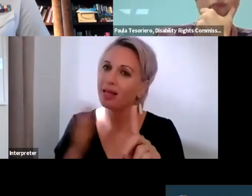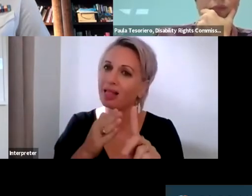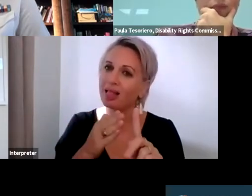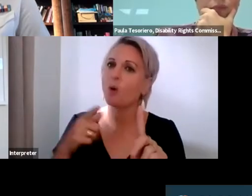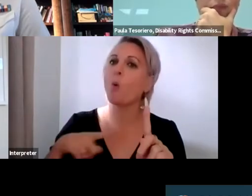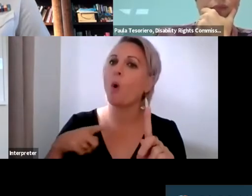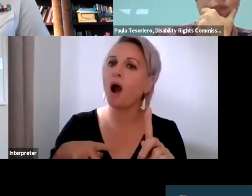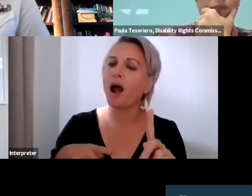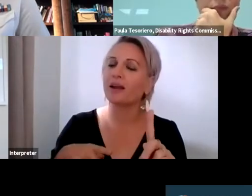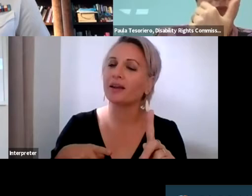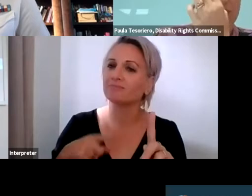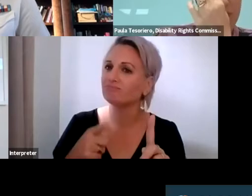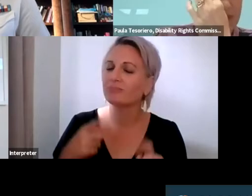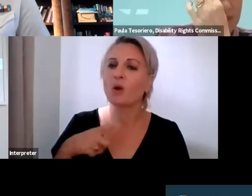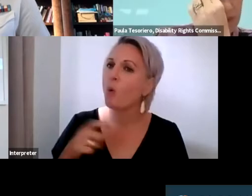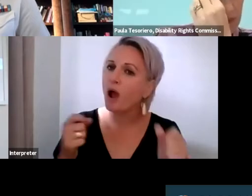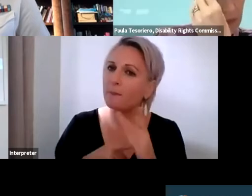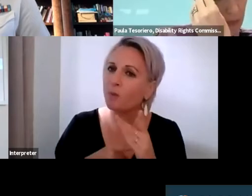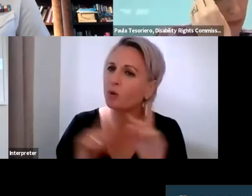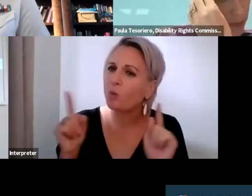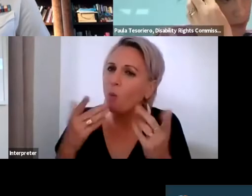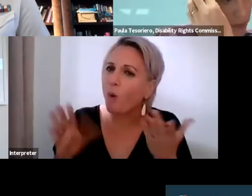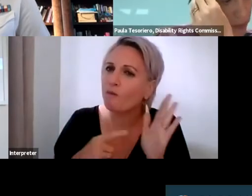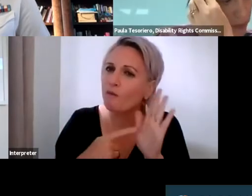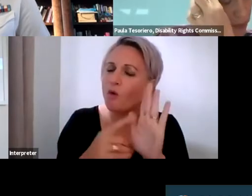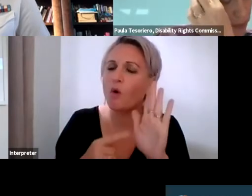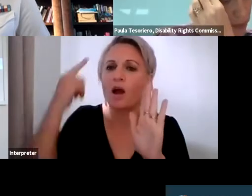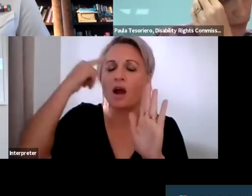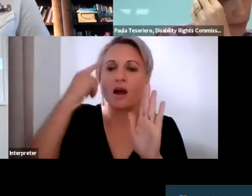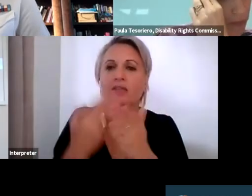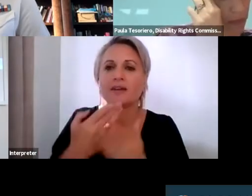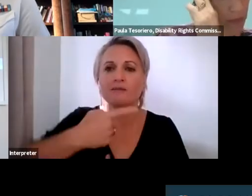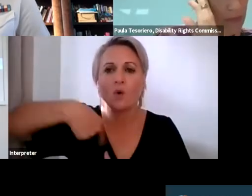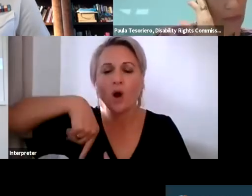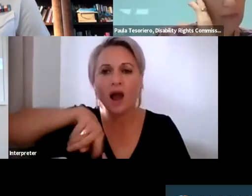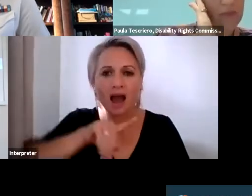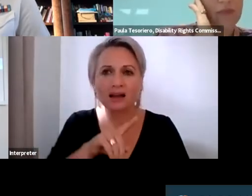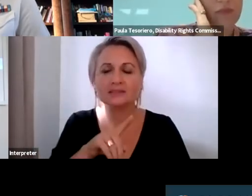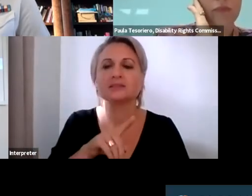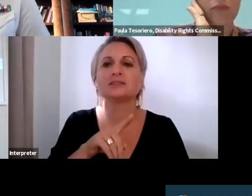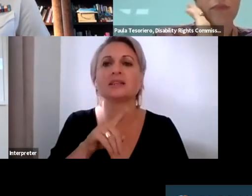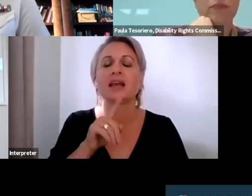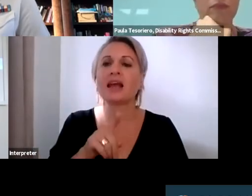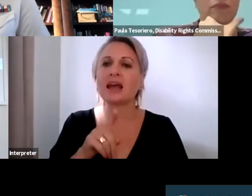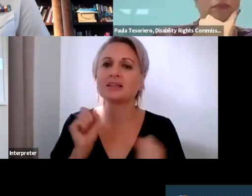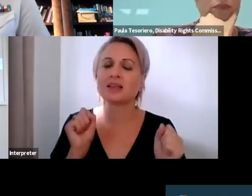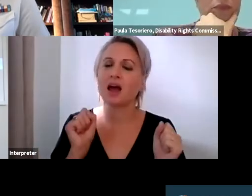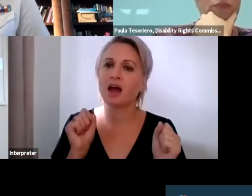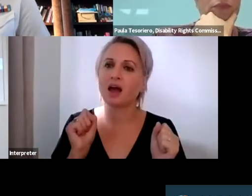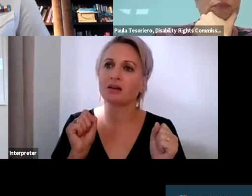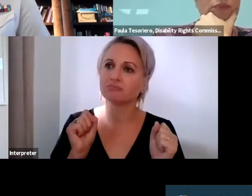is it important? And I think that, for us, as a significant organisation, as an